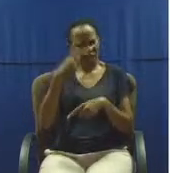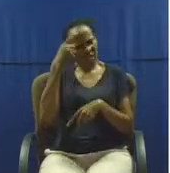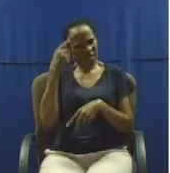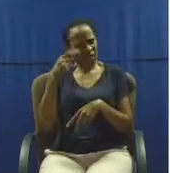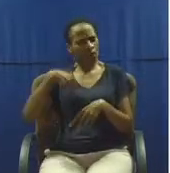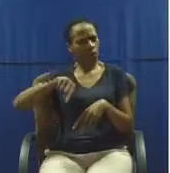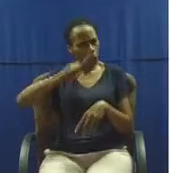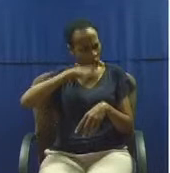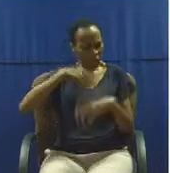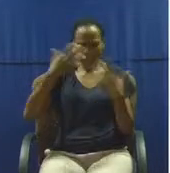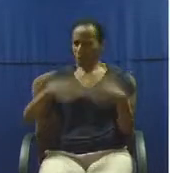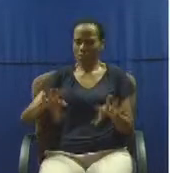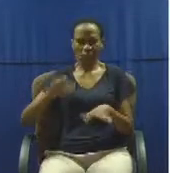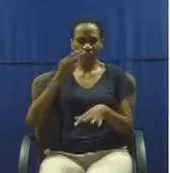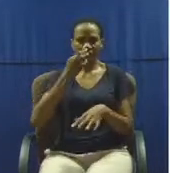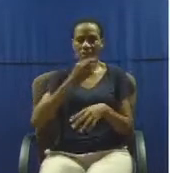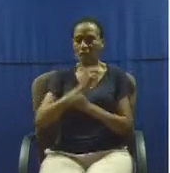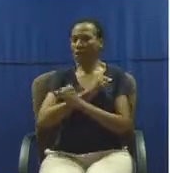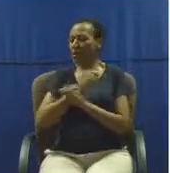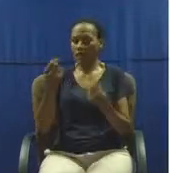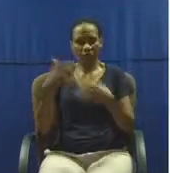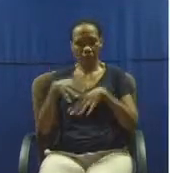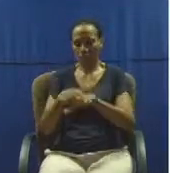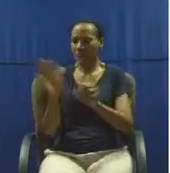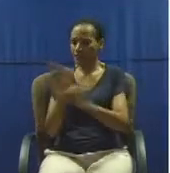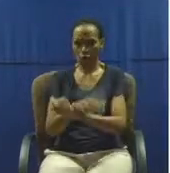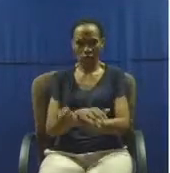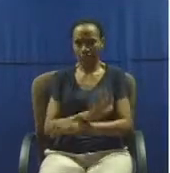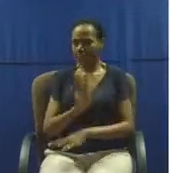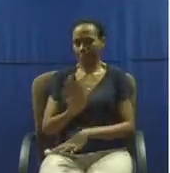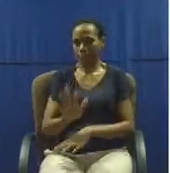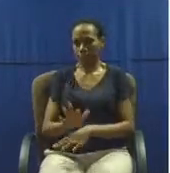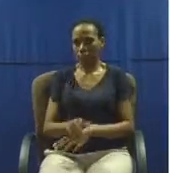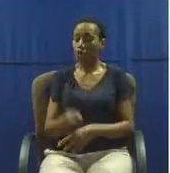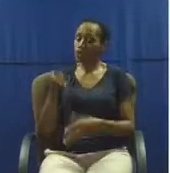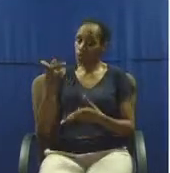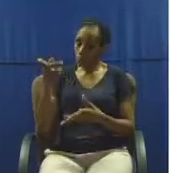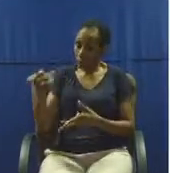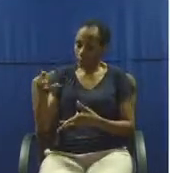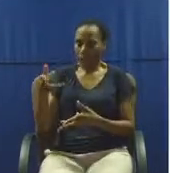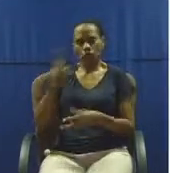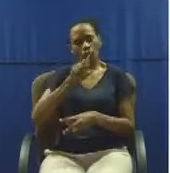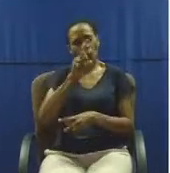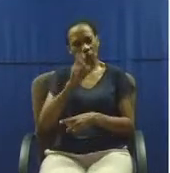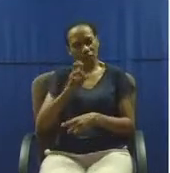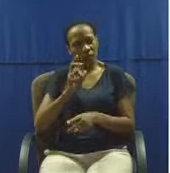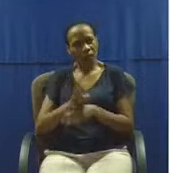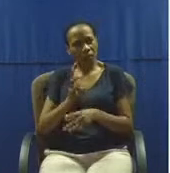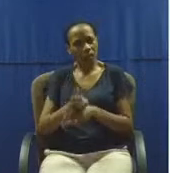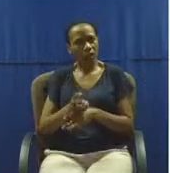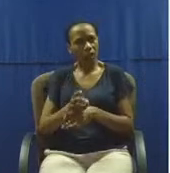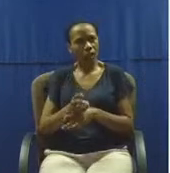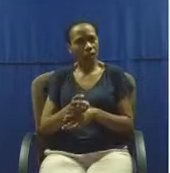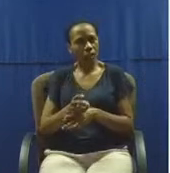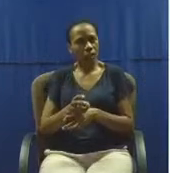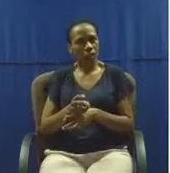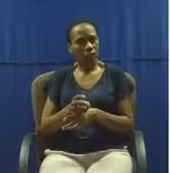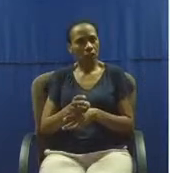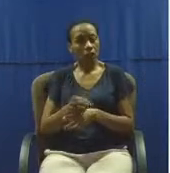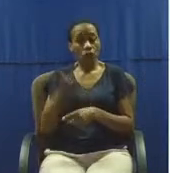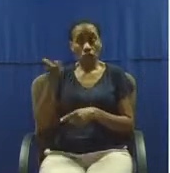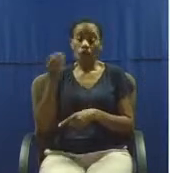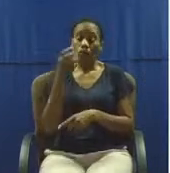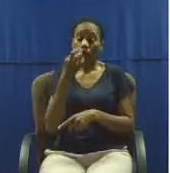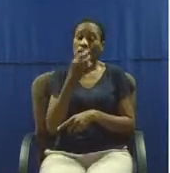not implemented in full. Now you want to know, and you are obviously putting